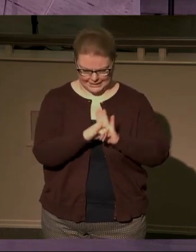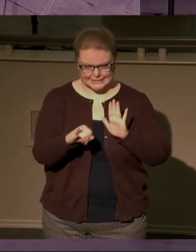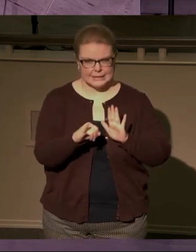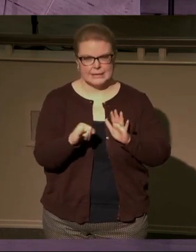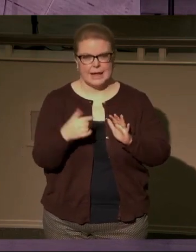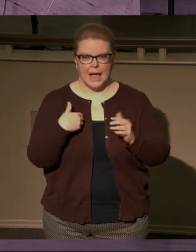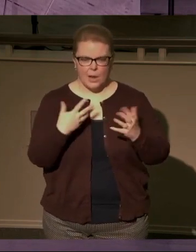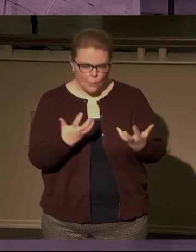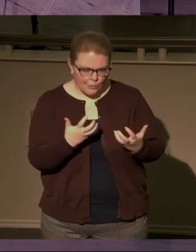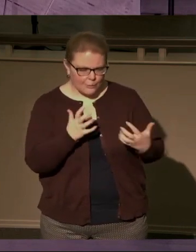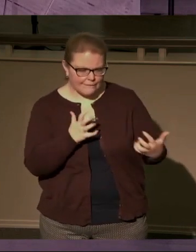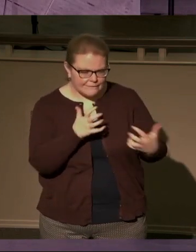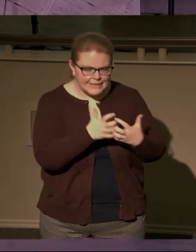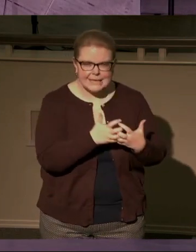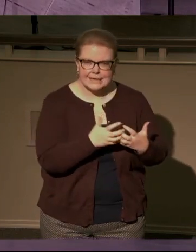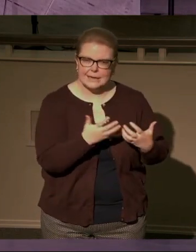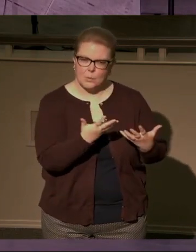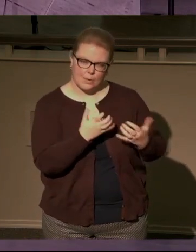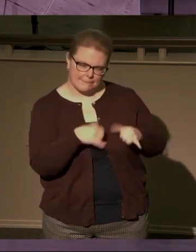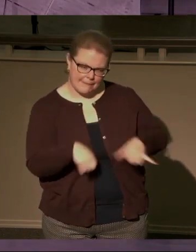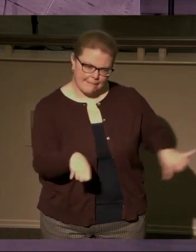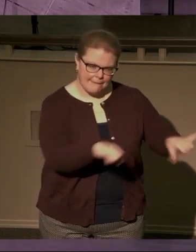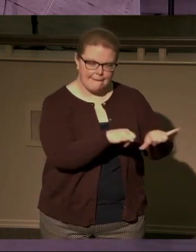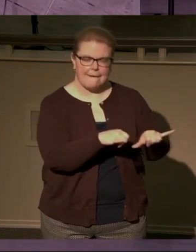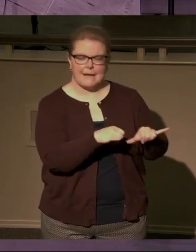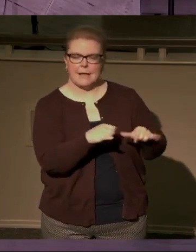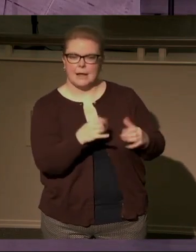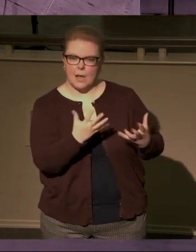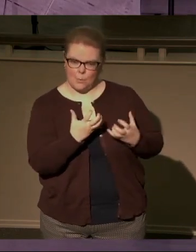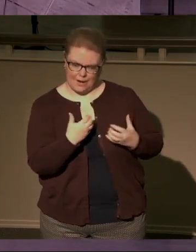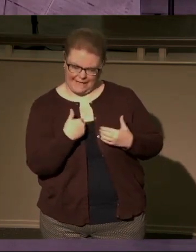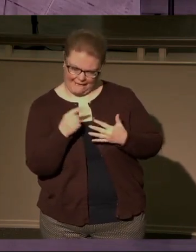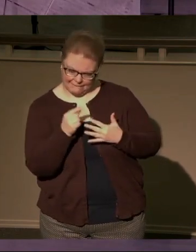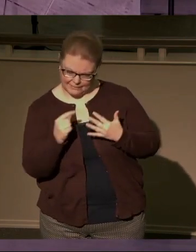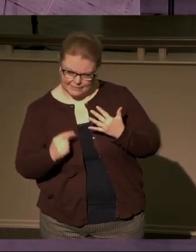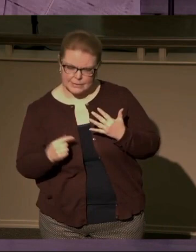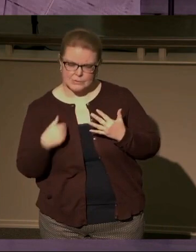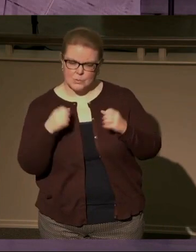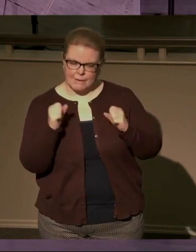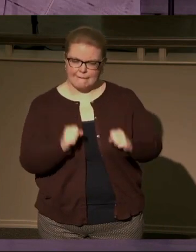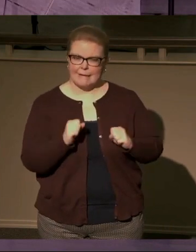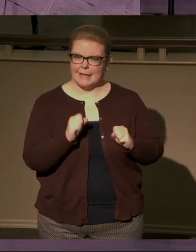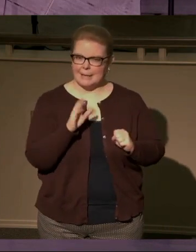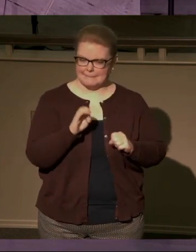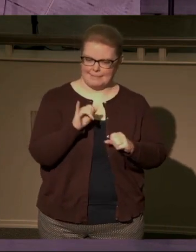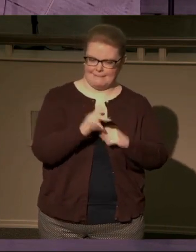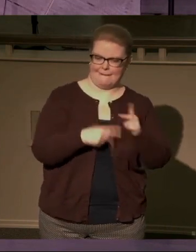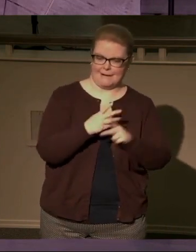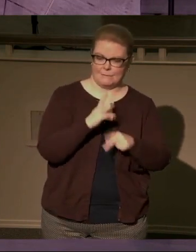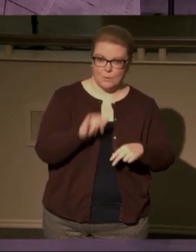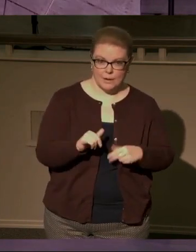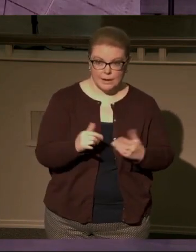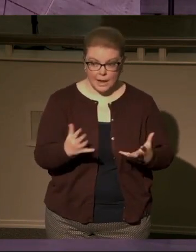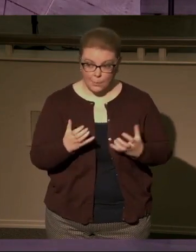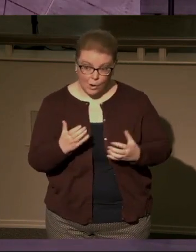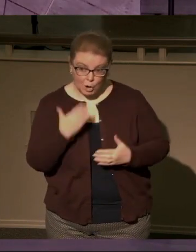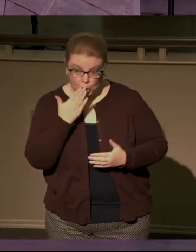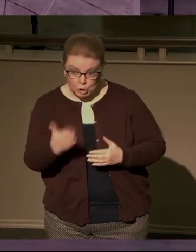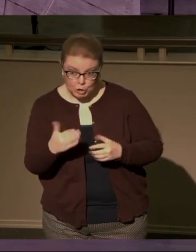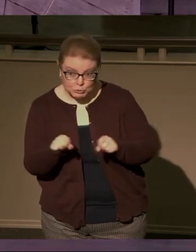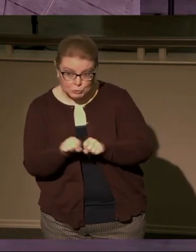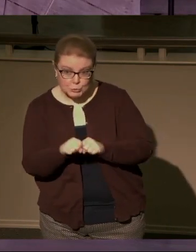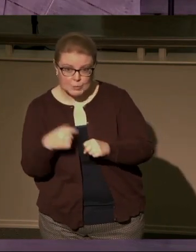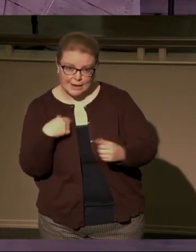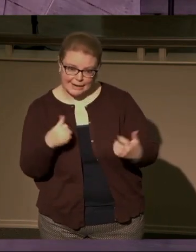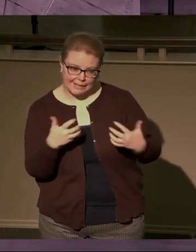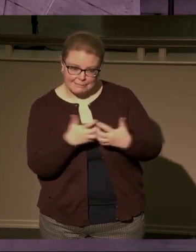fit in, you want to be like, you want to have certain things so that you are a certain way. You want cool shoes so you're in the cool